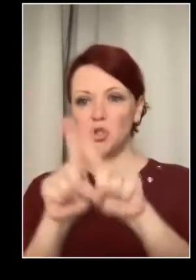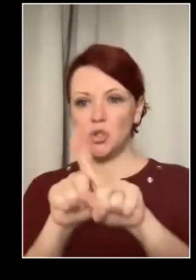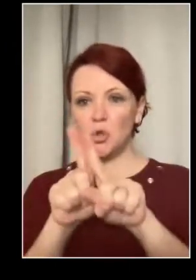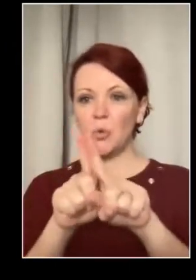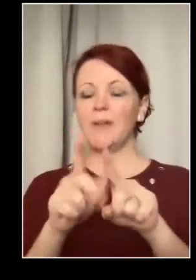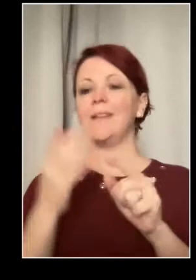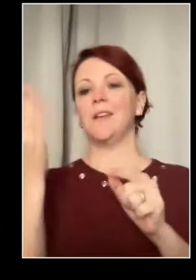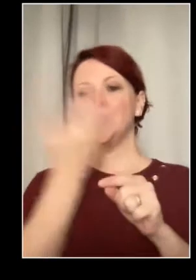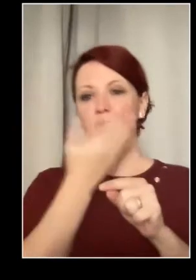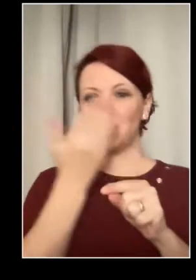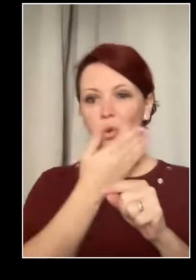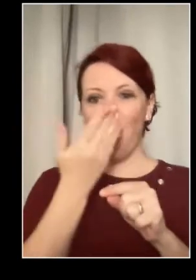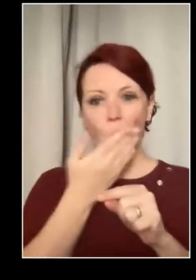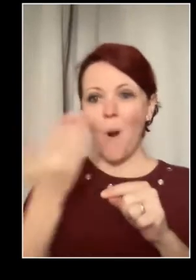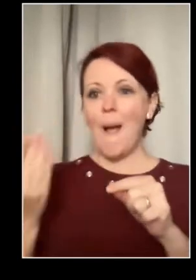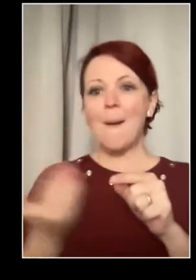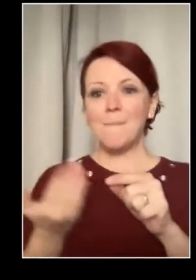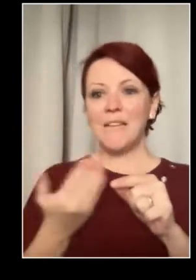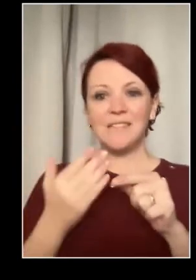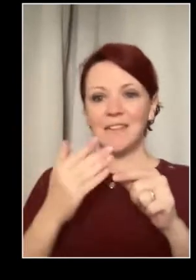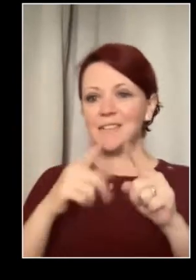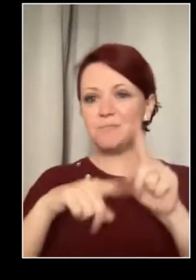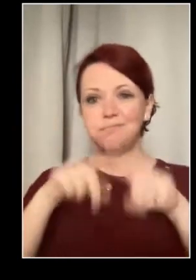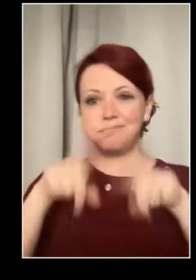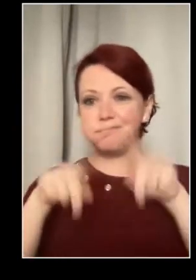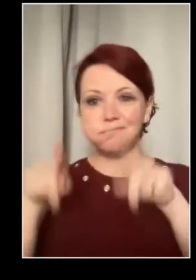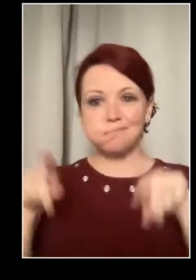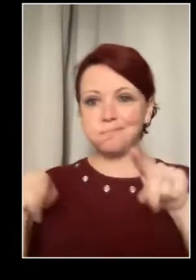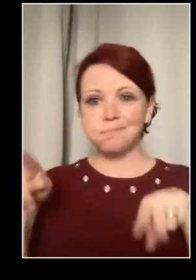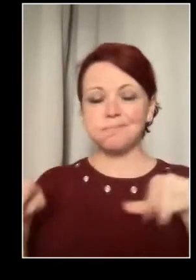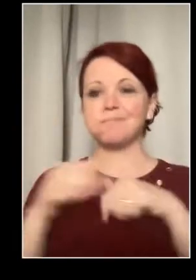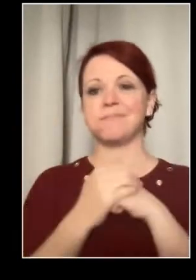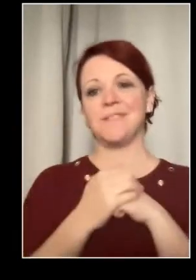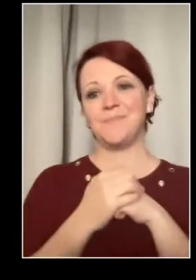small. I want to see our region's employers